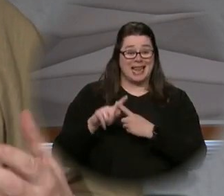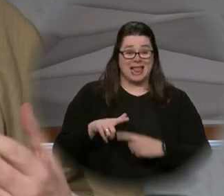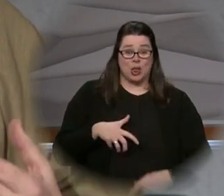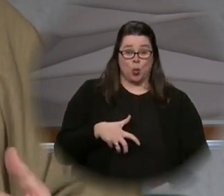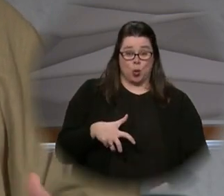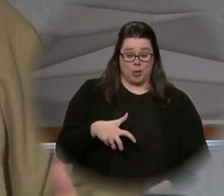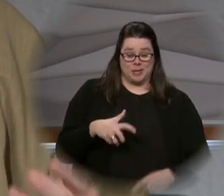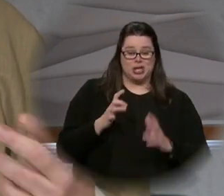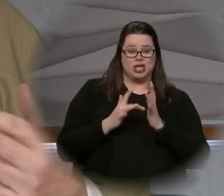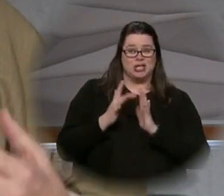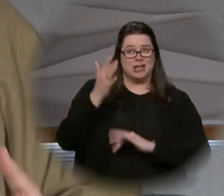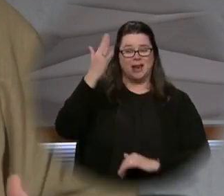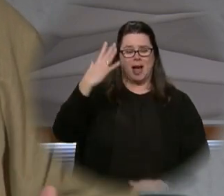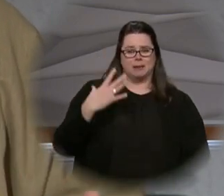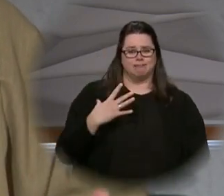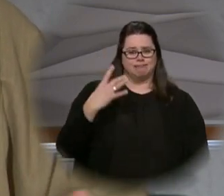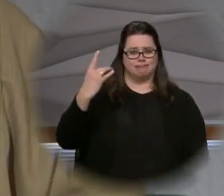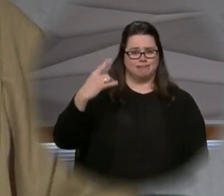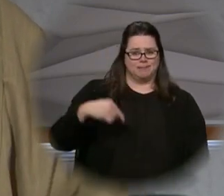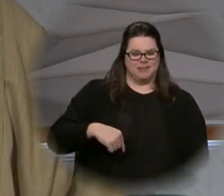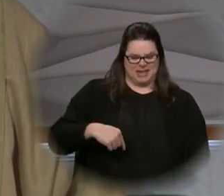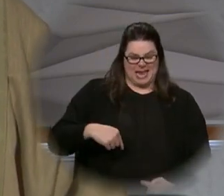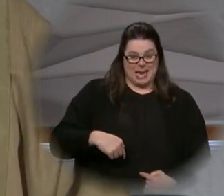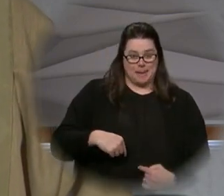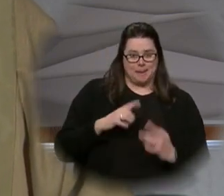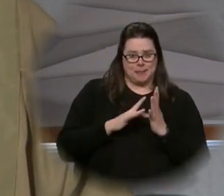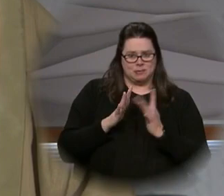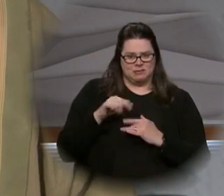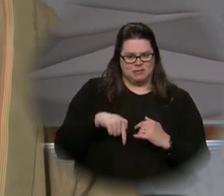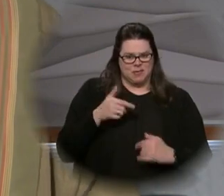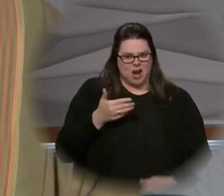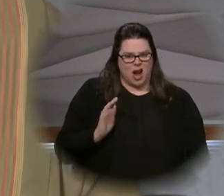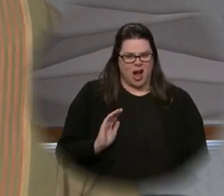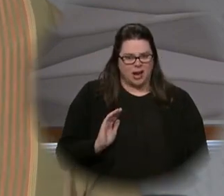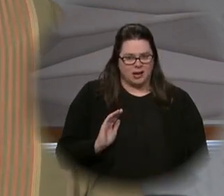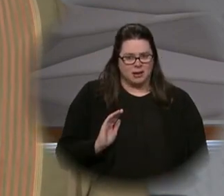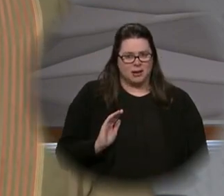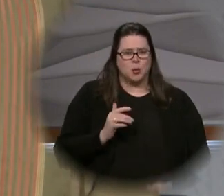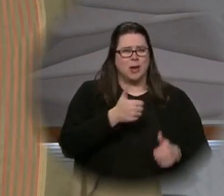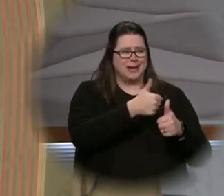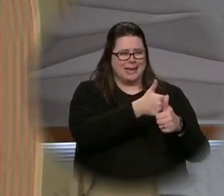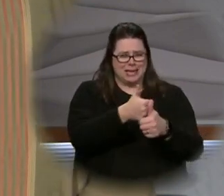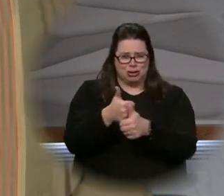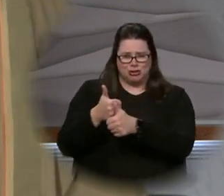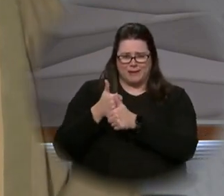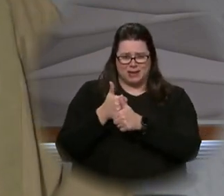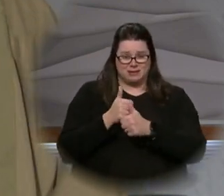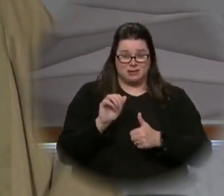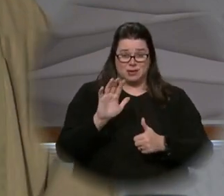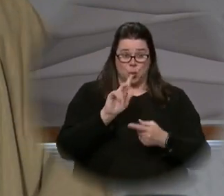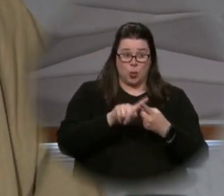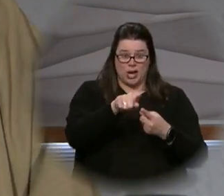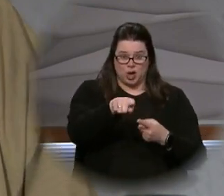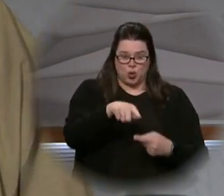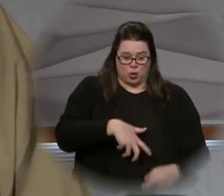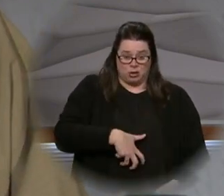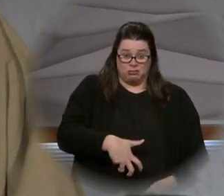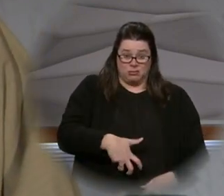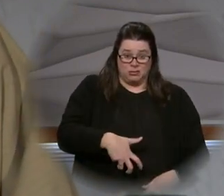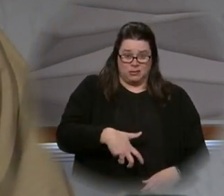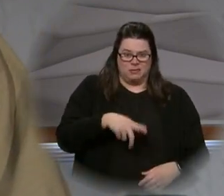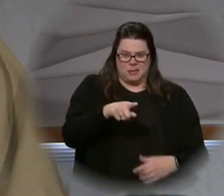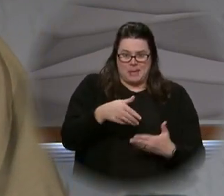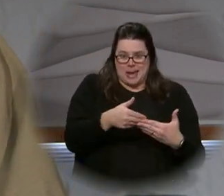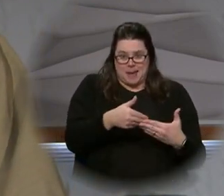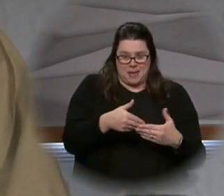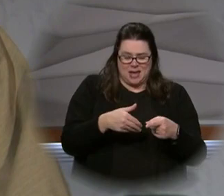Jesus was selected. He was God. Well, each of us in the womb is called by